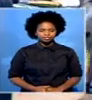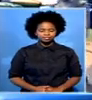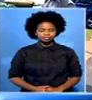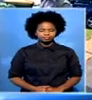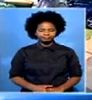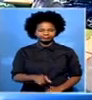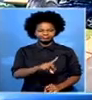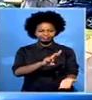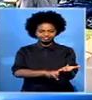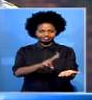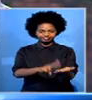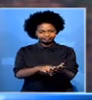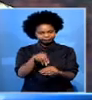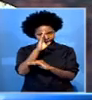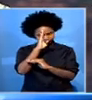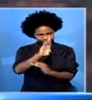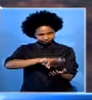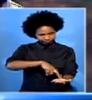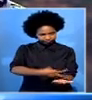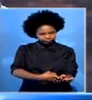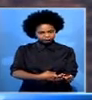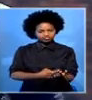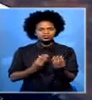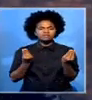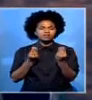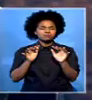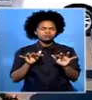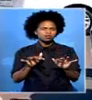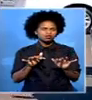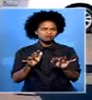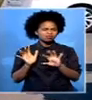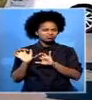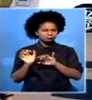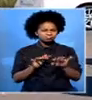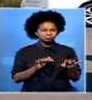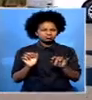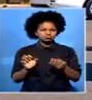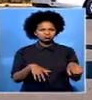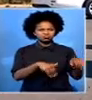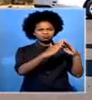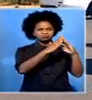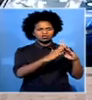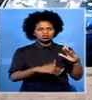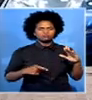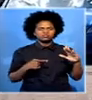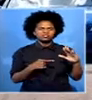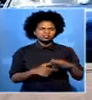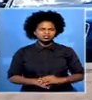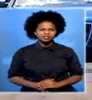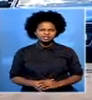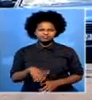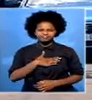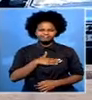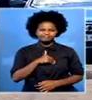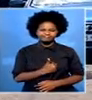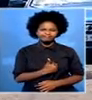Royalty, the legal fraternity and artists paying their respects to Minister Collins Chabane. It's a